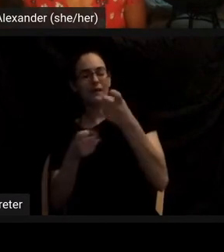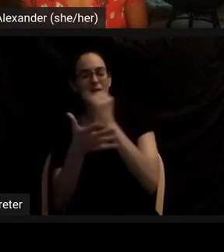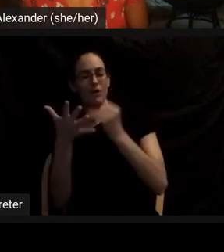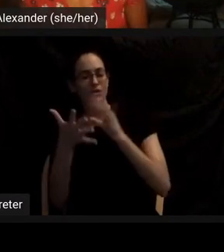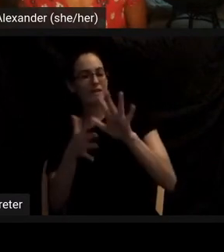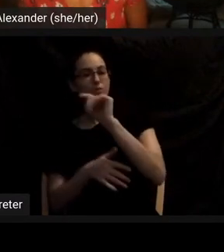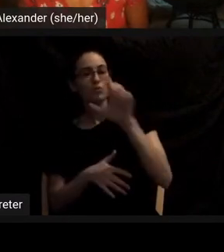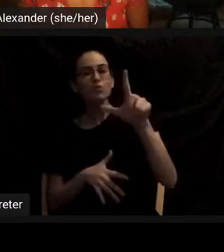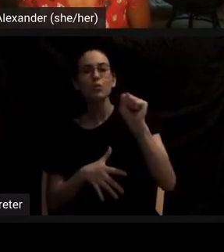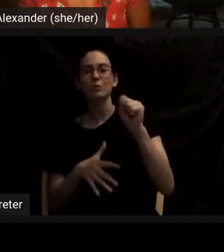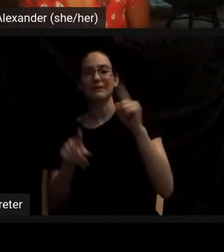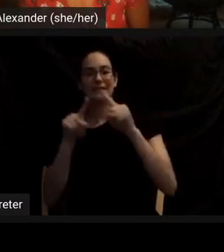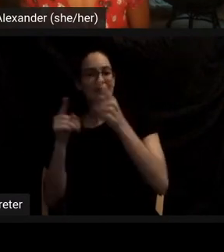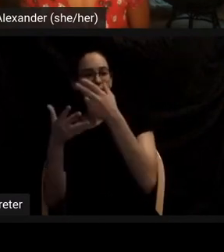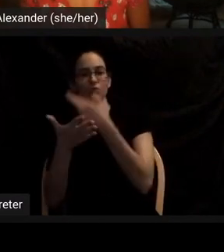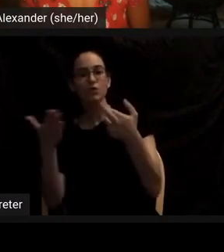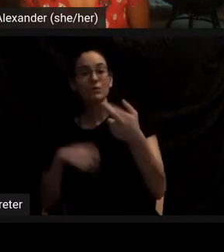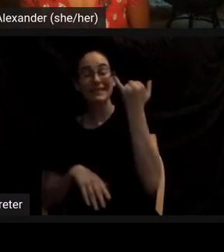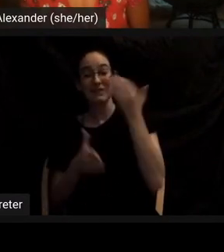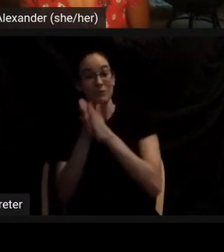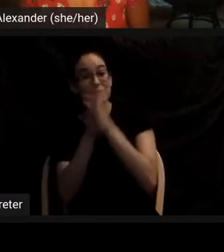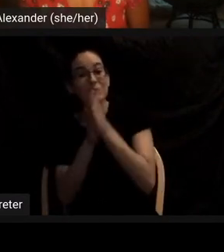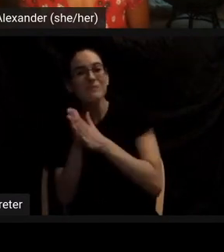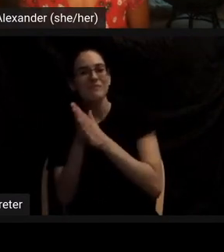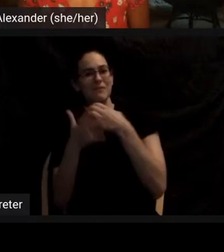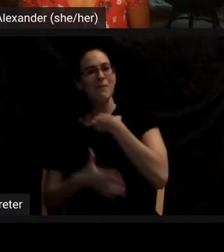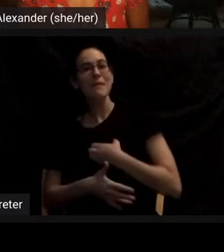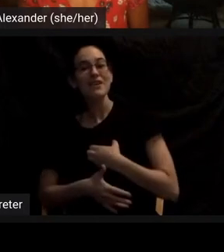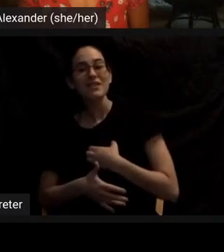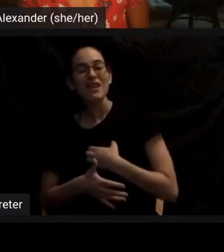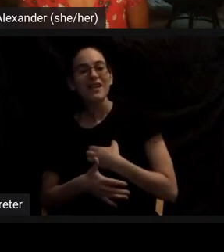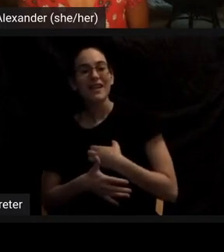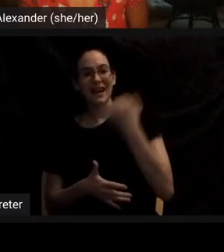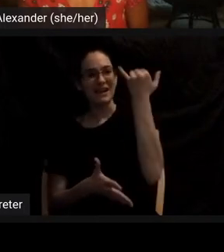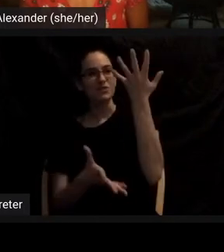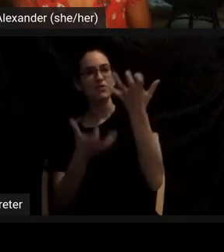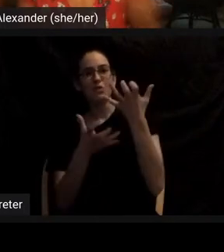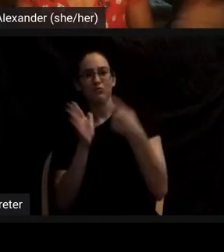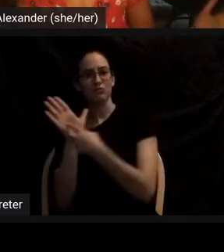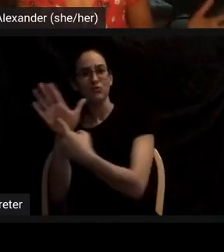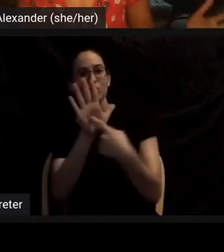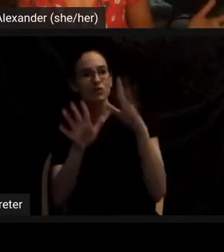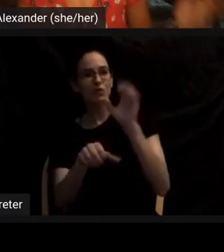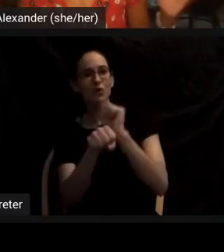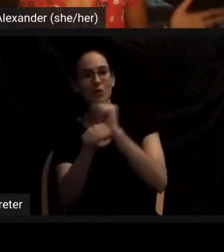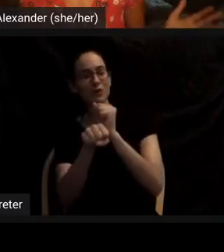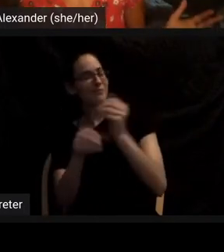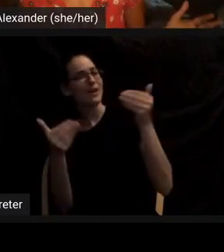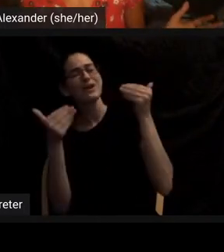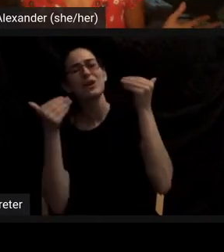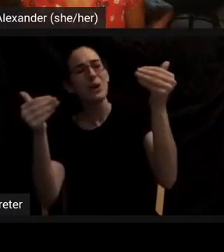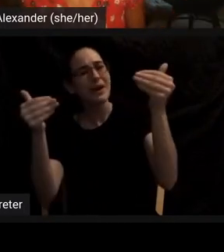tools and know that, you know, if you are passionate about it and you want to get out there and do it, the world is your oyster